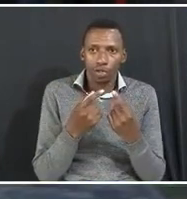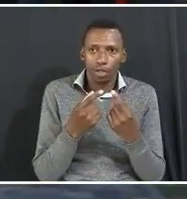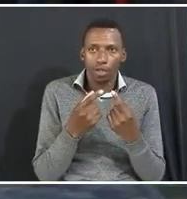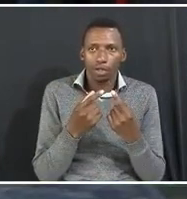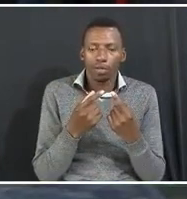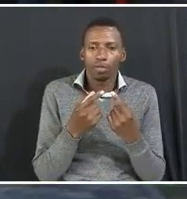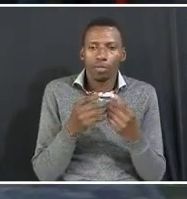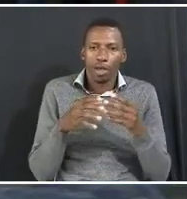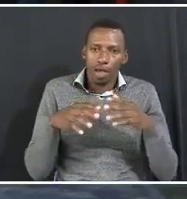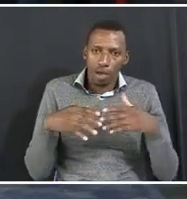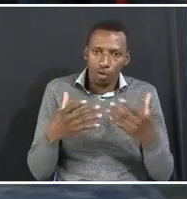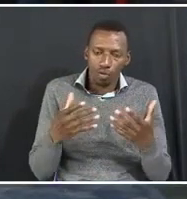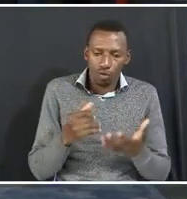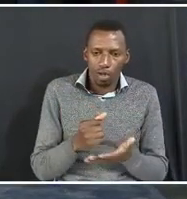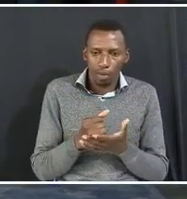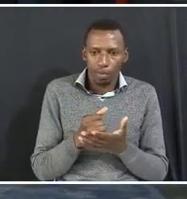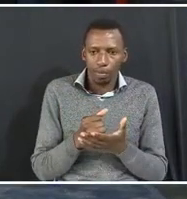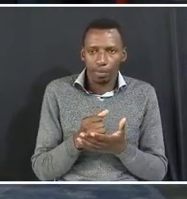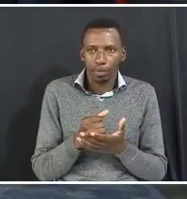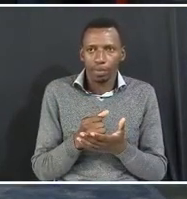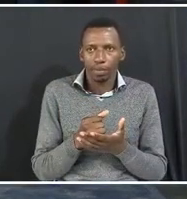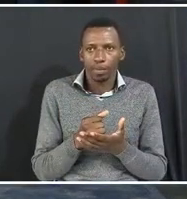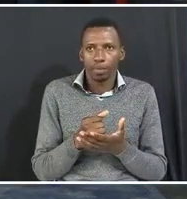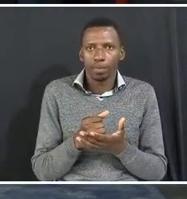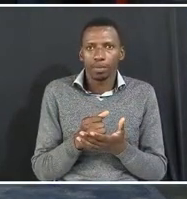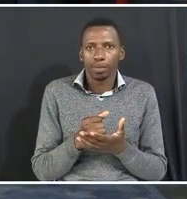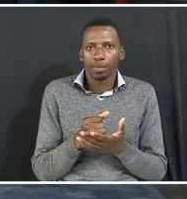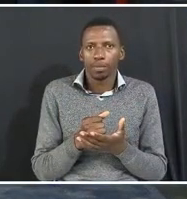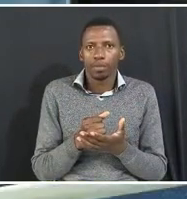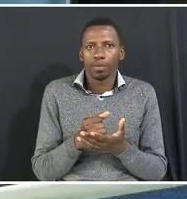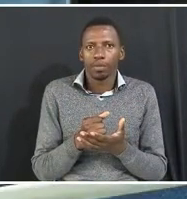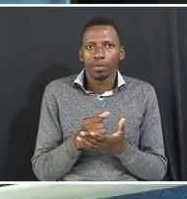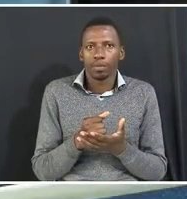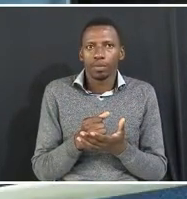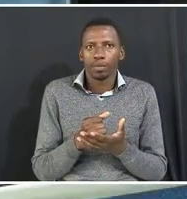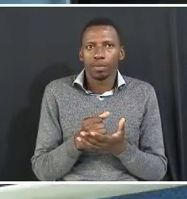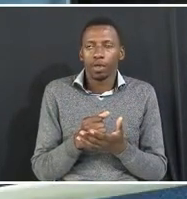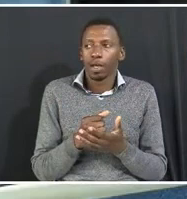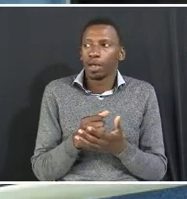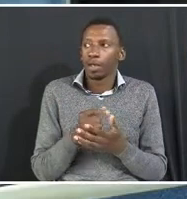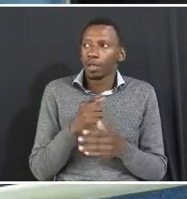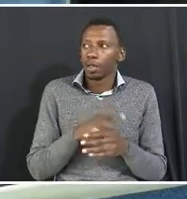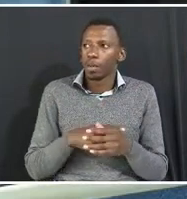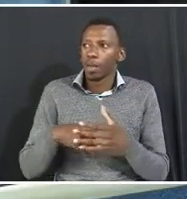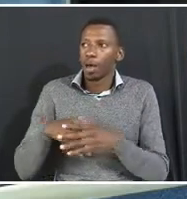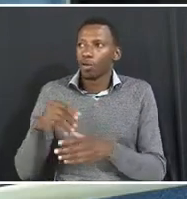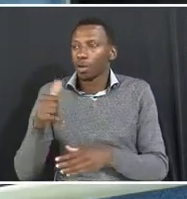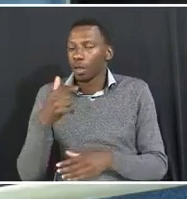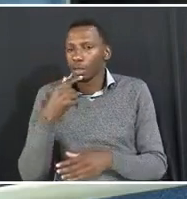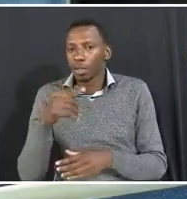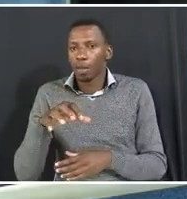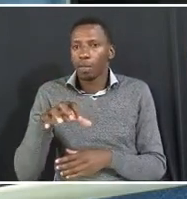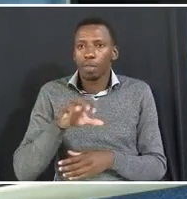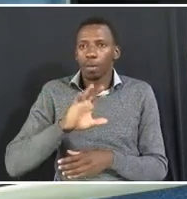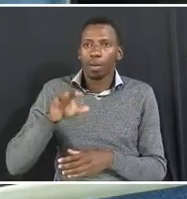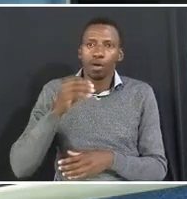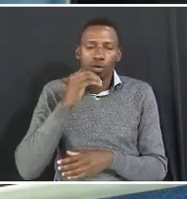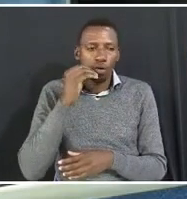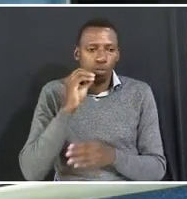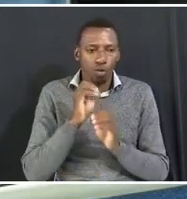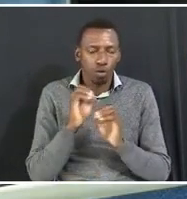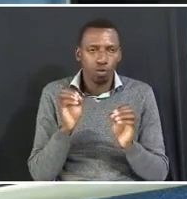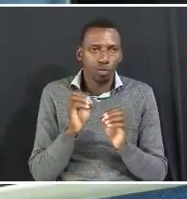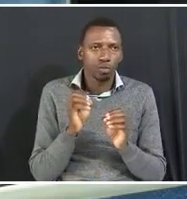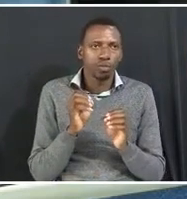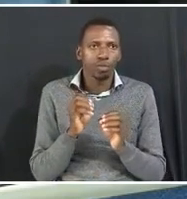floodgate. Who come to this church and they'll tell you, I don't even have transport going back home. Mm. So we have to still look at them. I don't have something